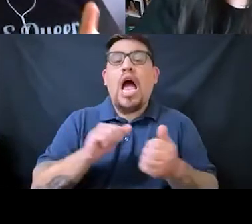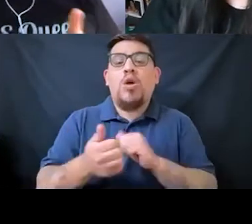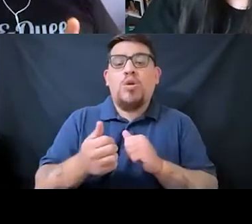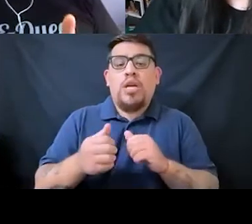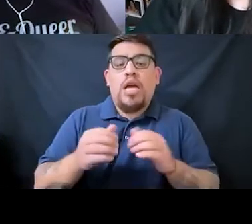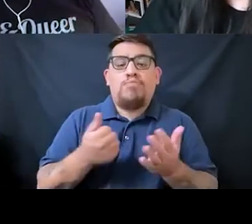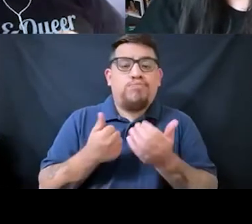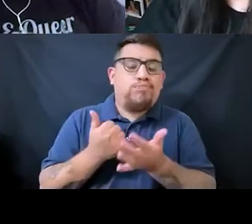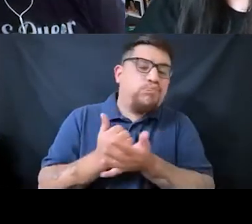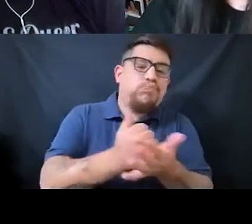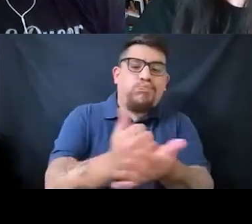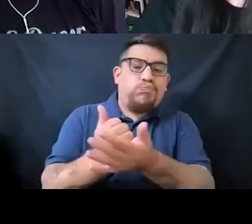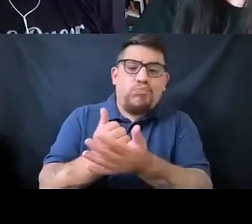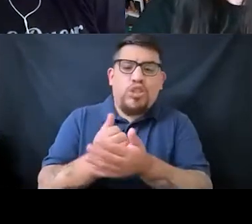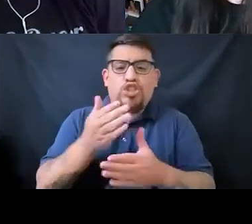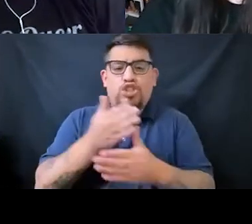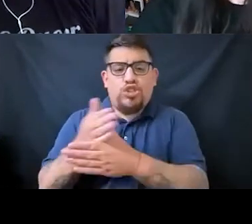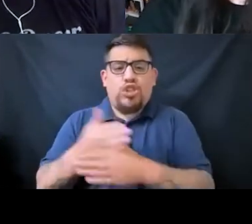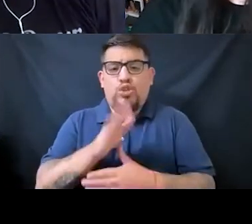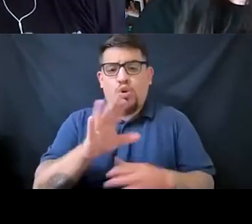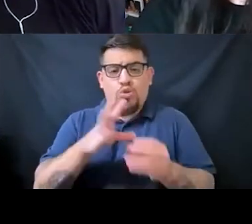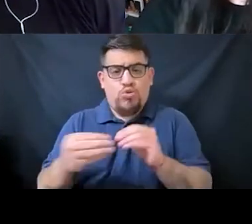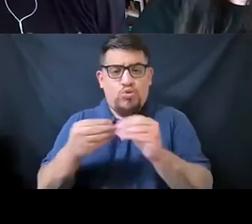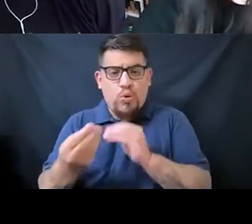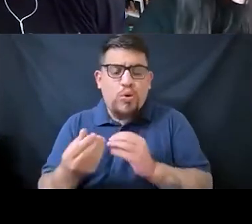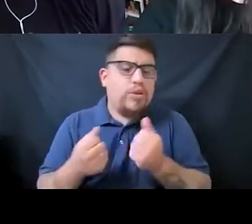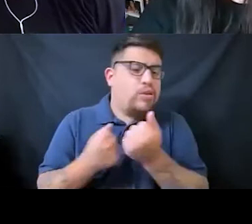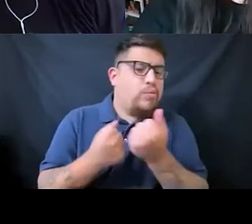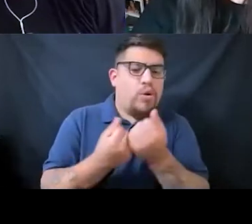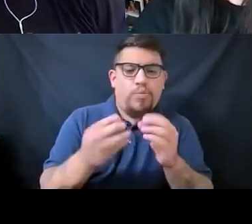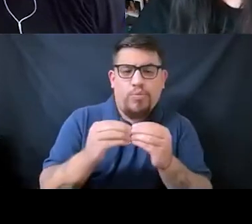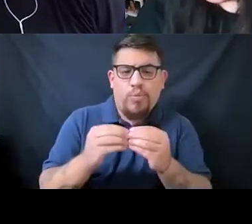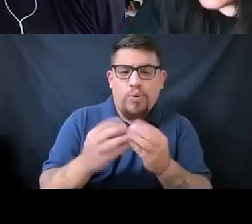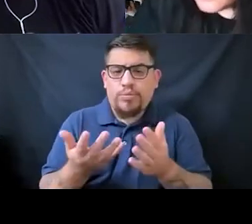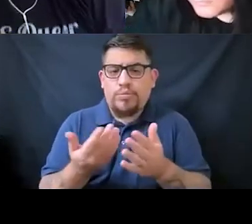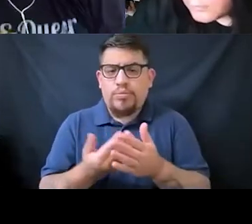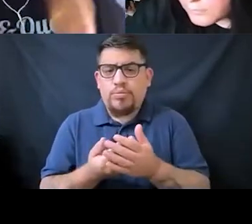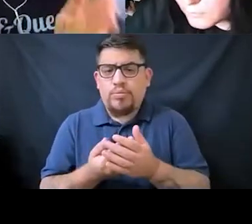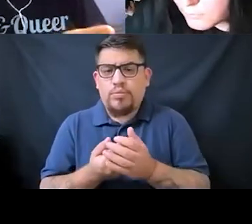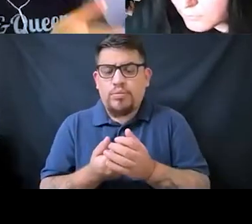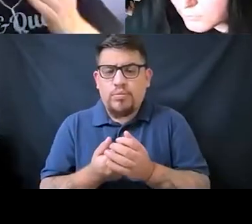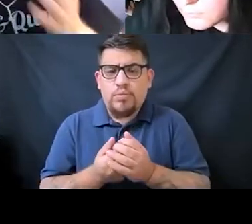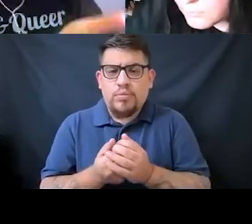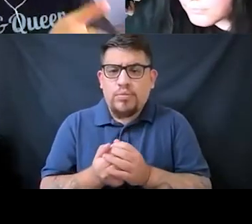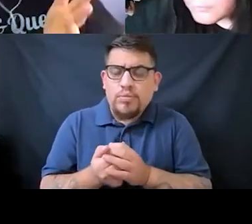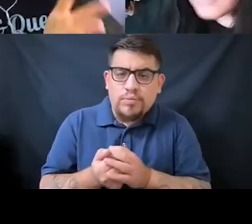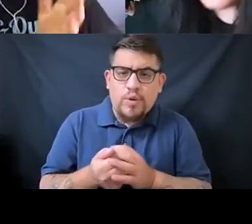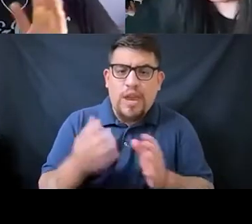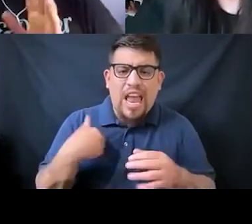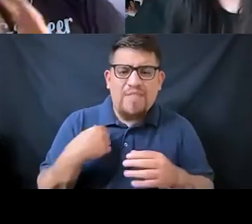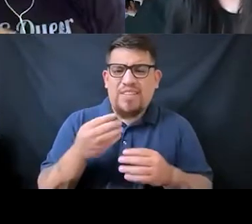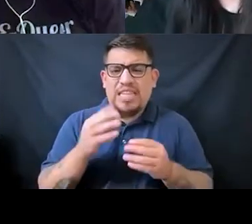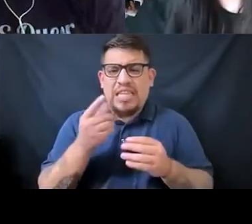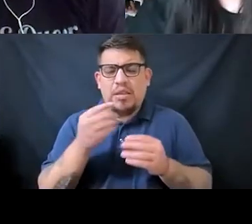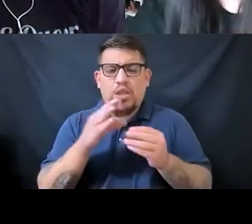your best story? It's not like sort of going into like some places where it's like, you have a kind of story that we like, you know, or